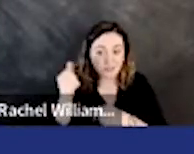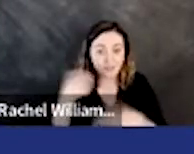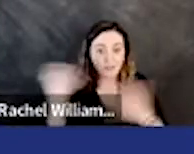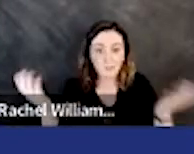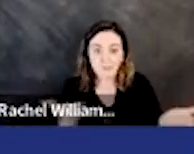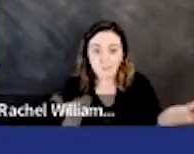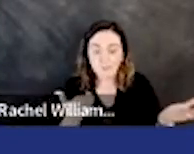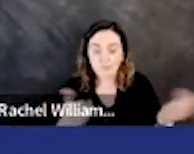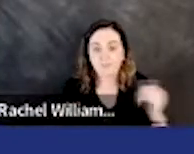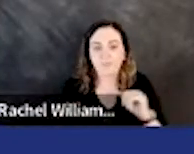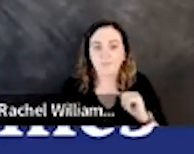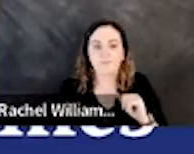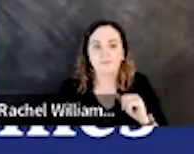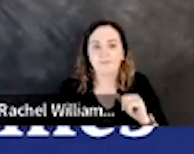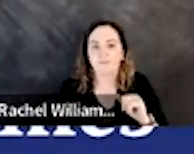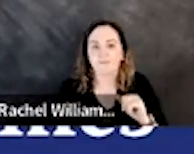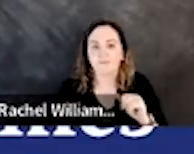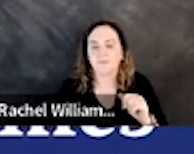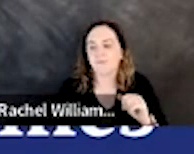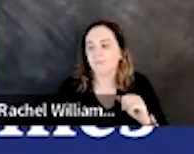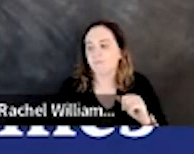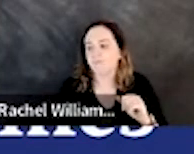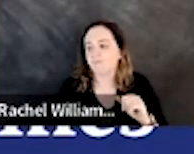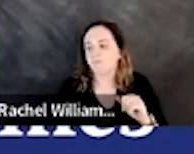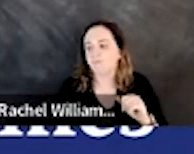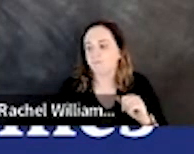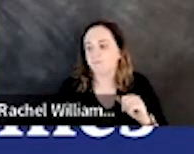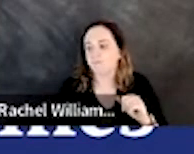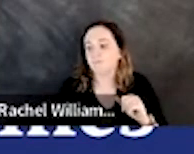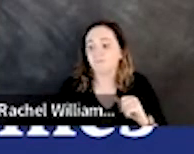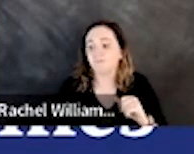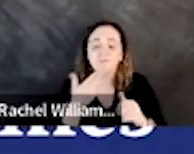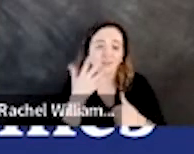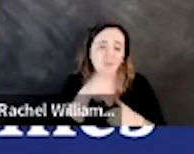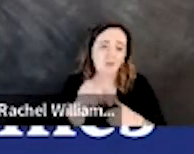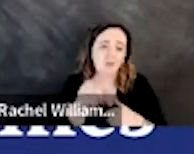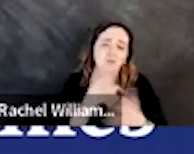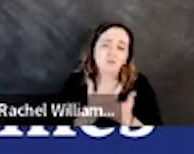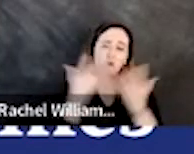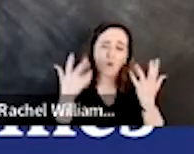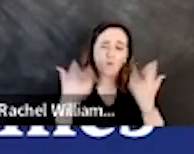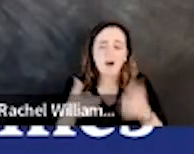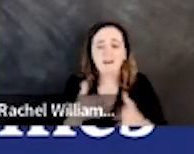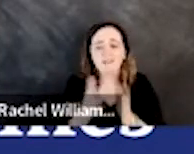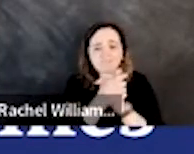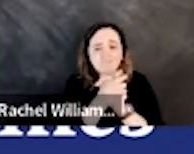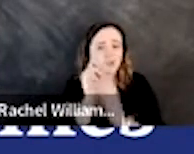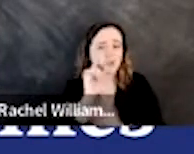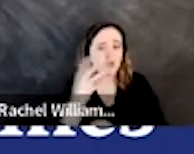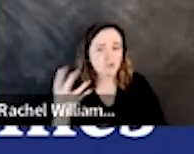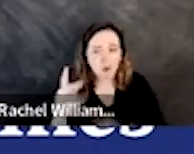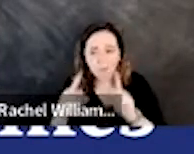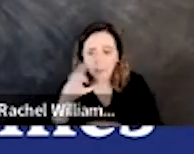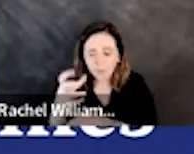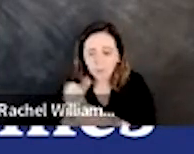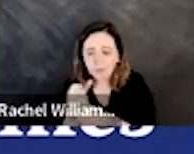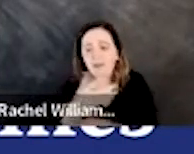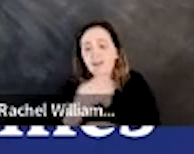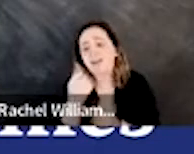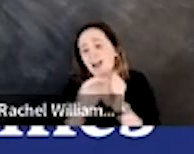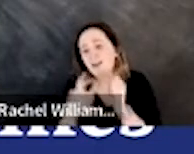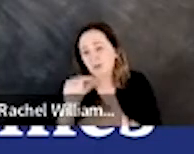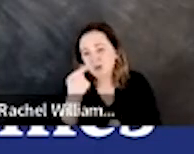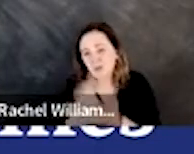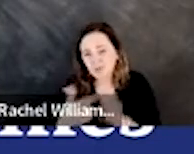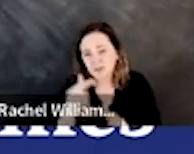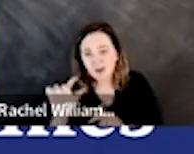Alina Gomez. Thank you all so much. Congratulations to our four recipients and everyone who is graduating at